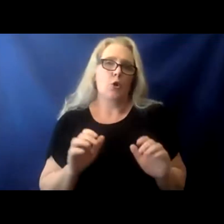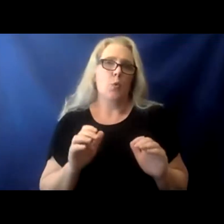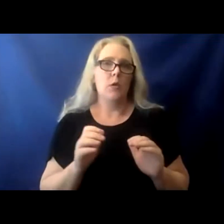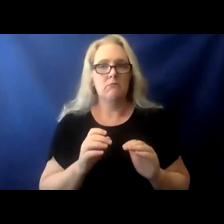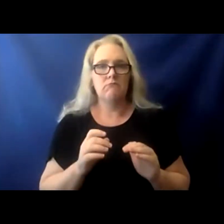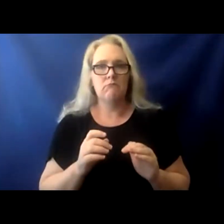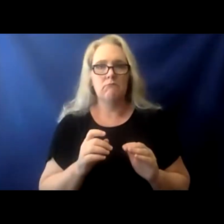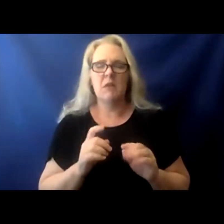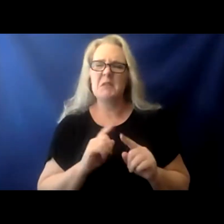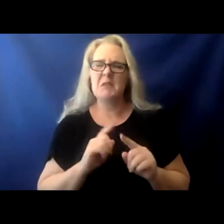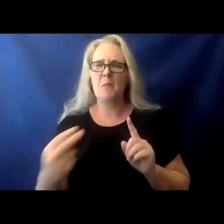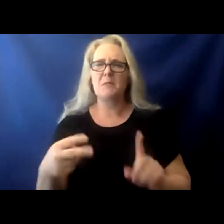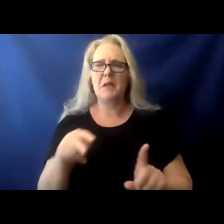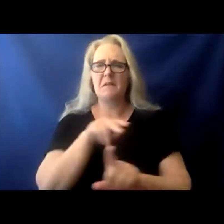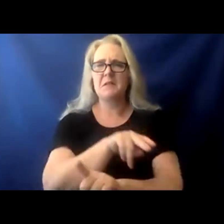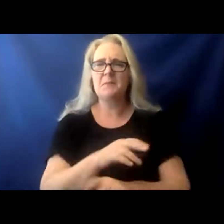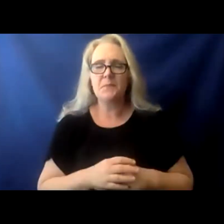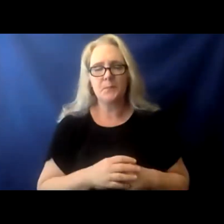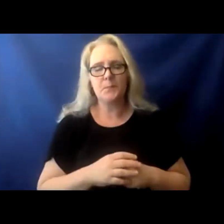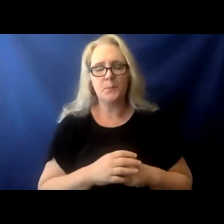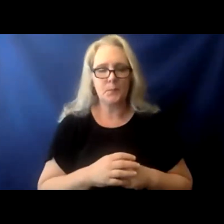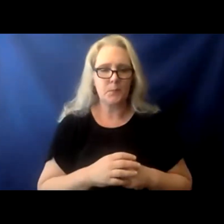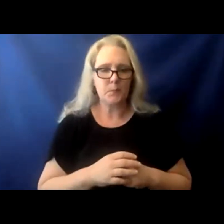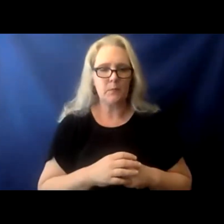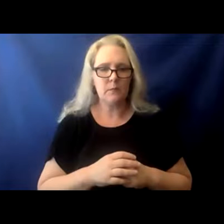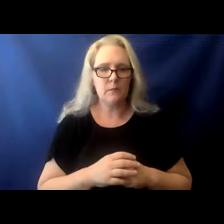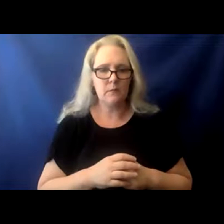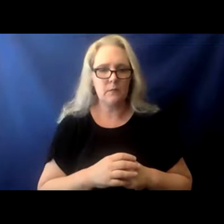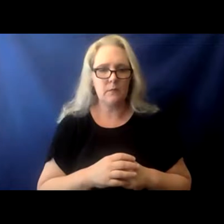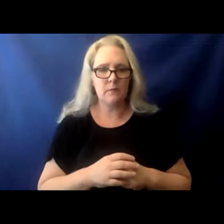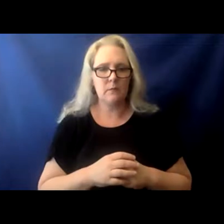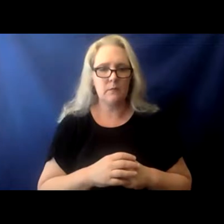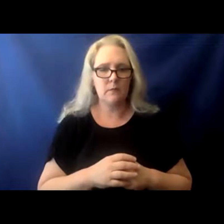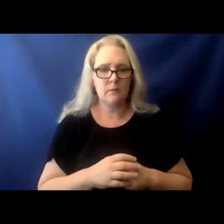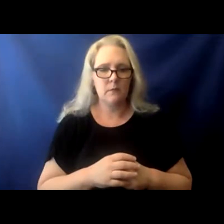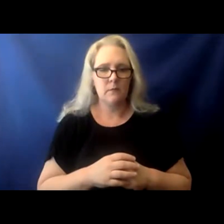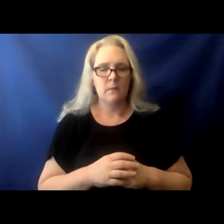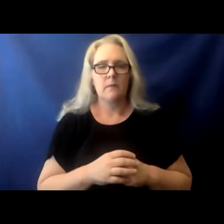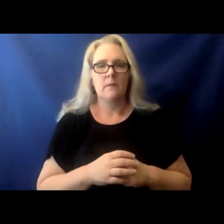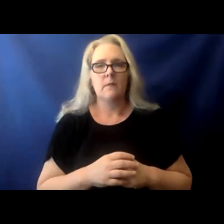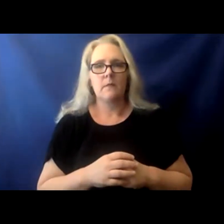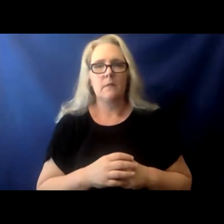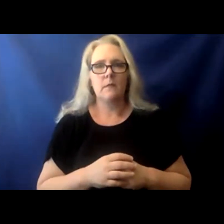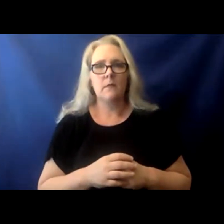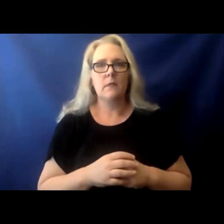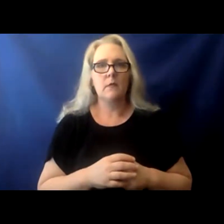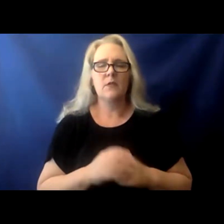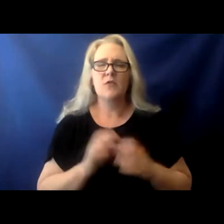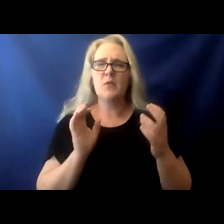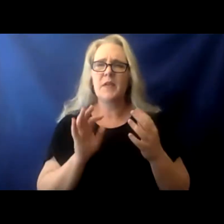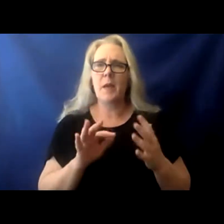think. So let's keep going on that. But then in terms of process, lots of good feedback. How do we communicate these kind